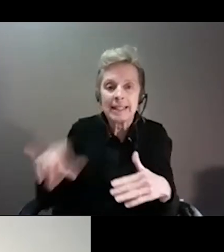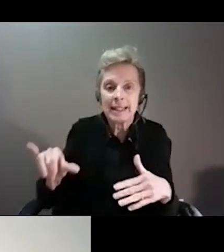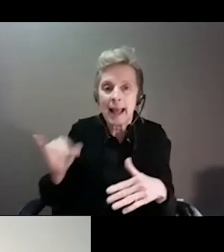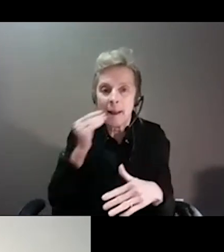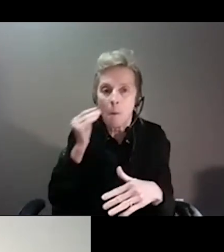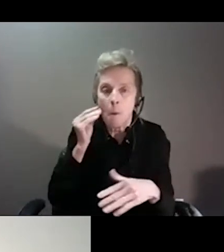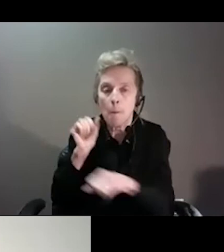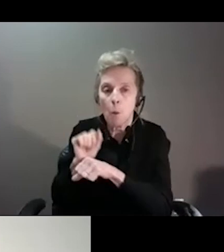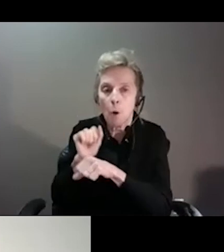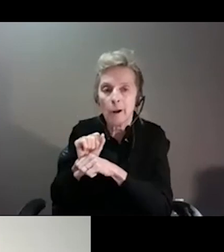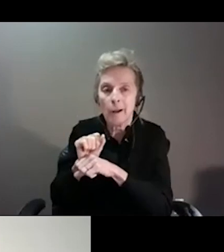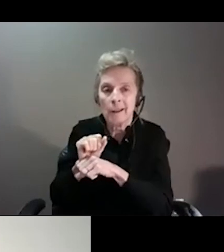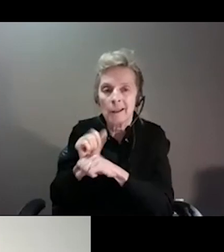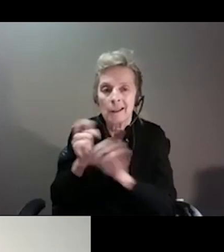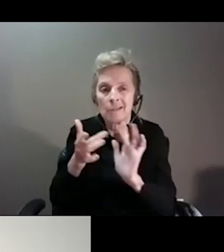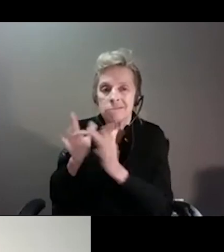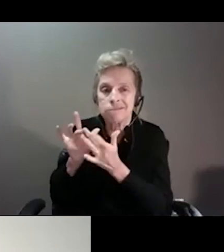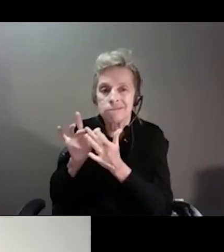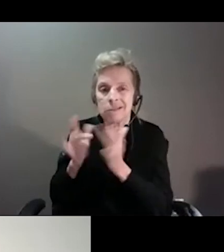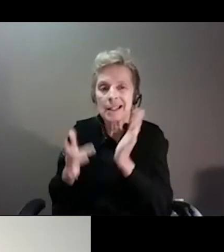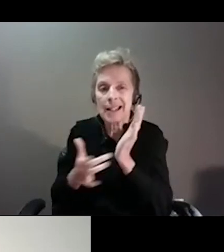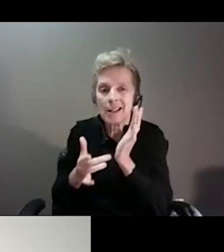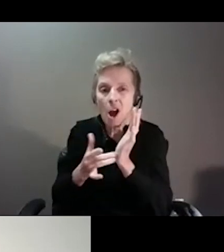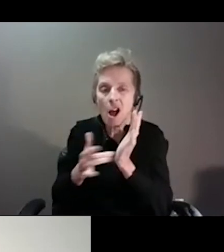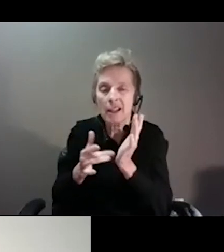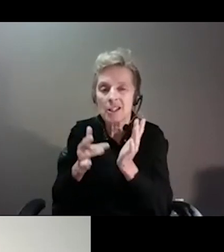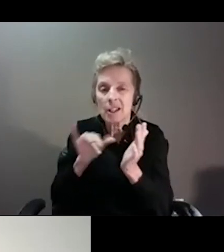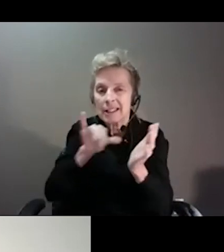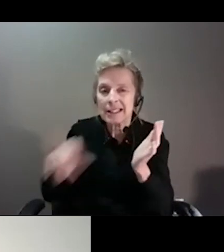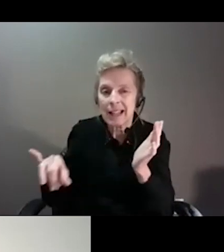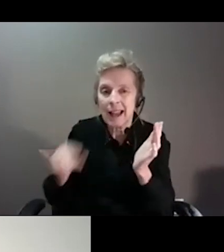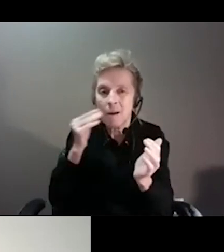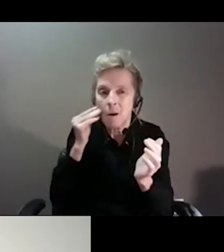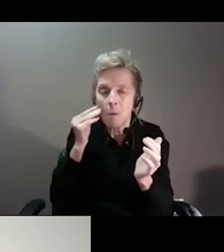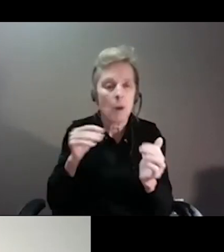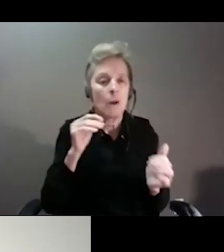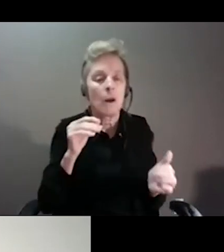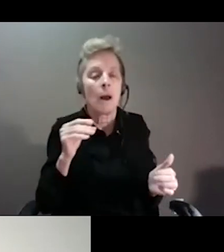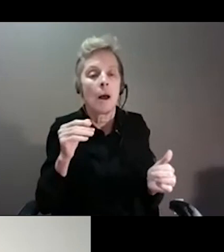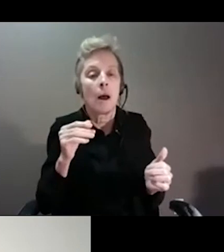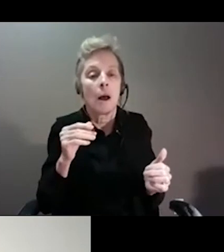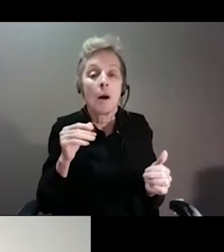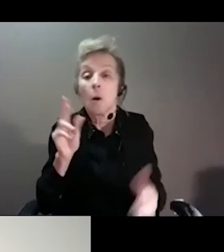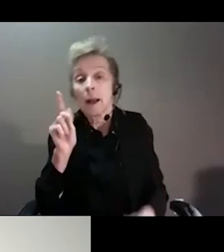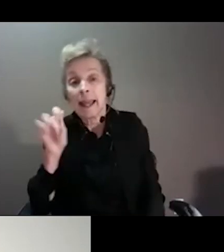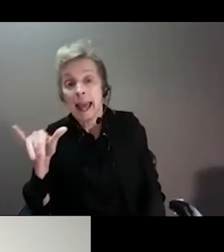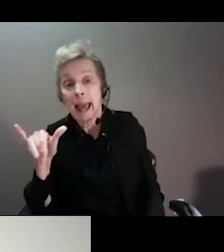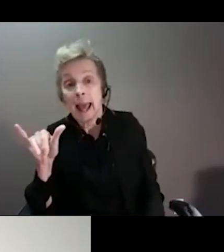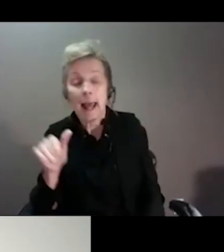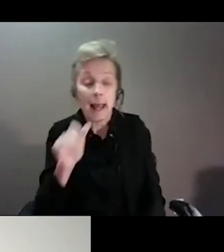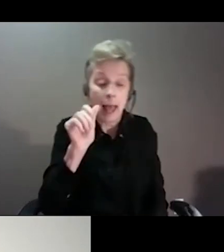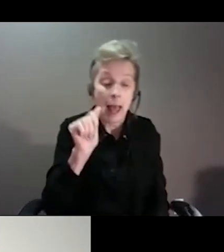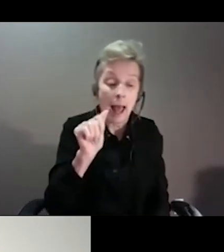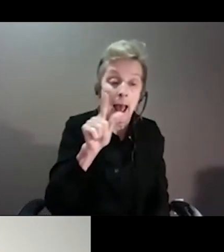or relying on these types of technologies that you might see emerge? And again, Kay or Ali, if you have any thoughts, feel free to